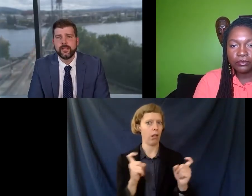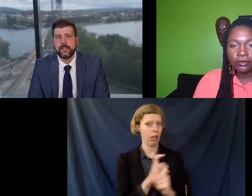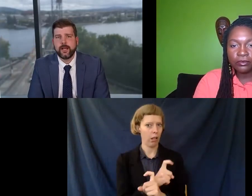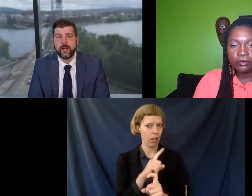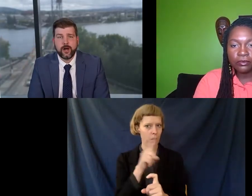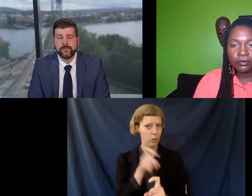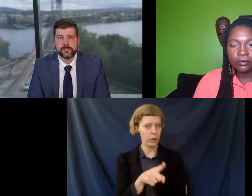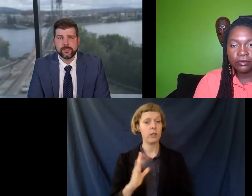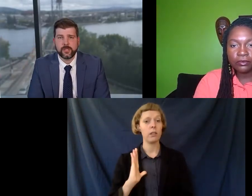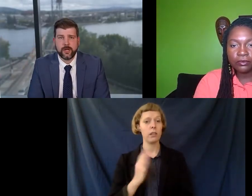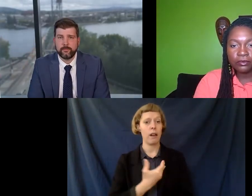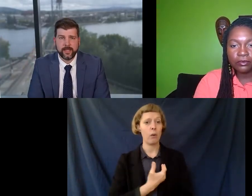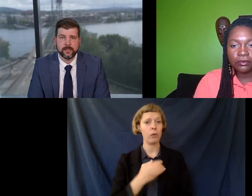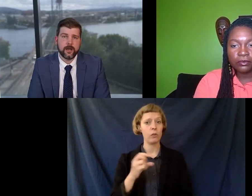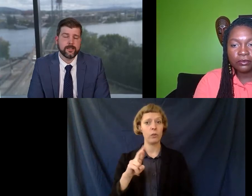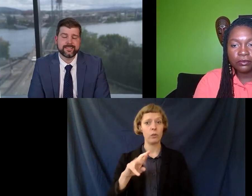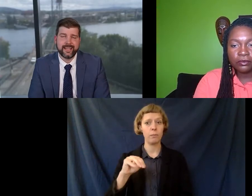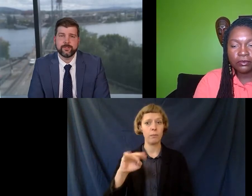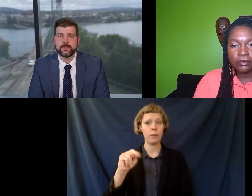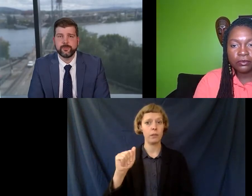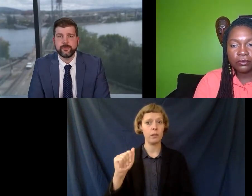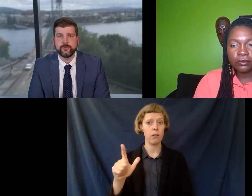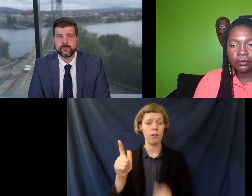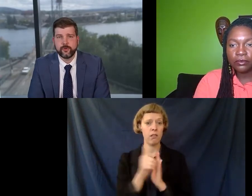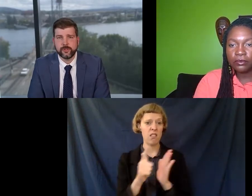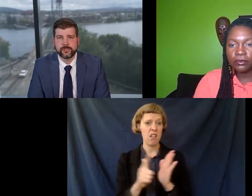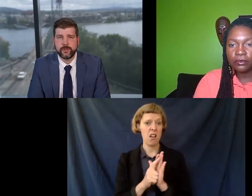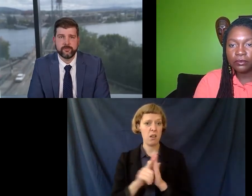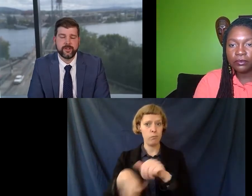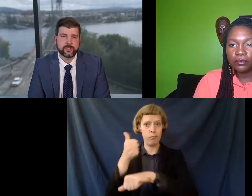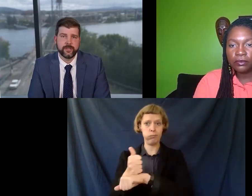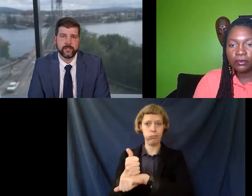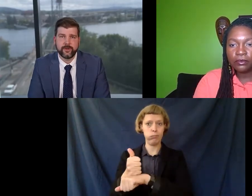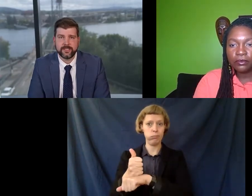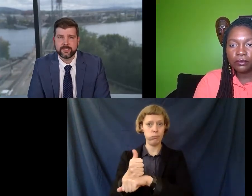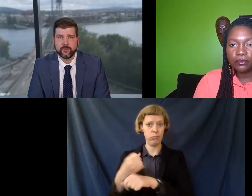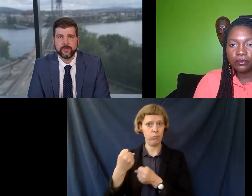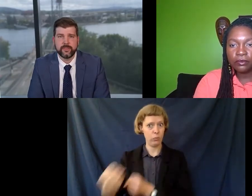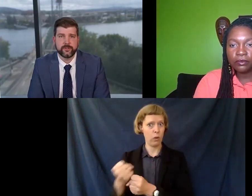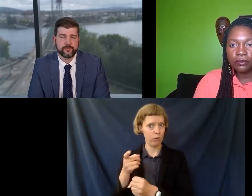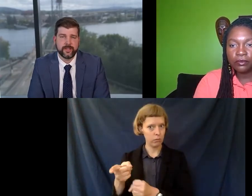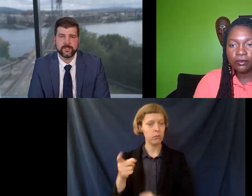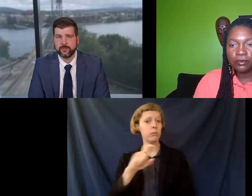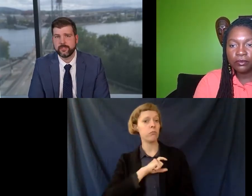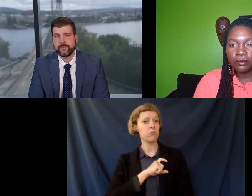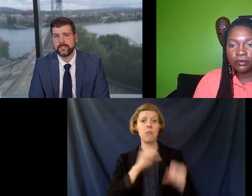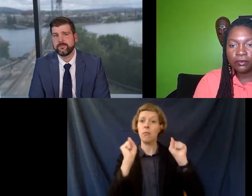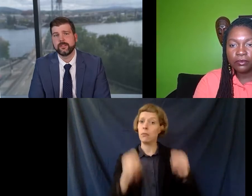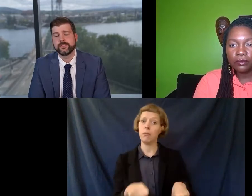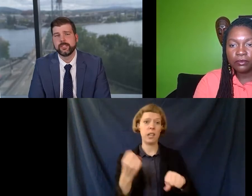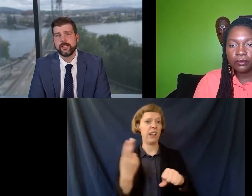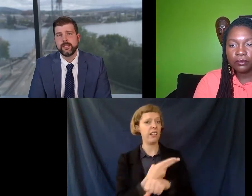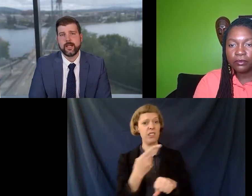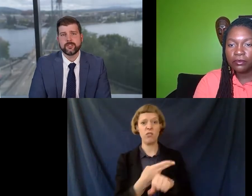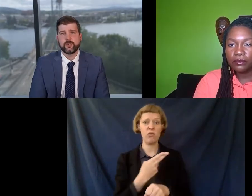have. Officers are by law entitled to use force when effectuating arrests or in their defense or in defense of